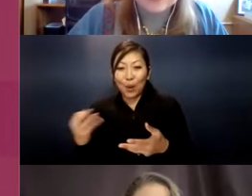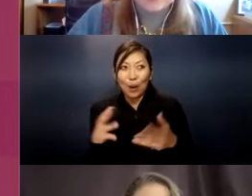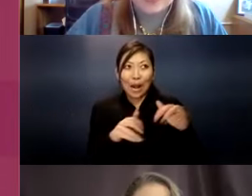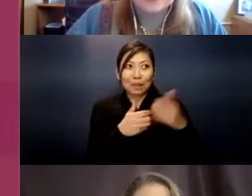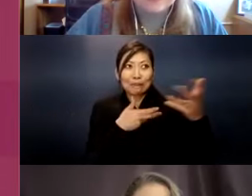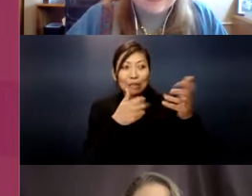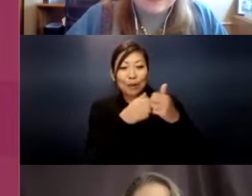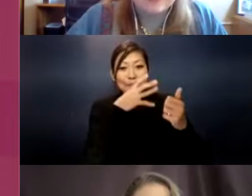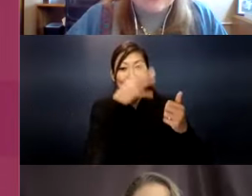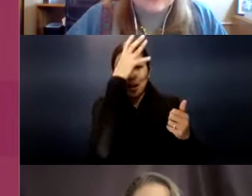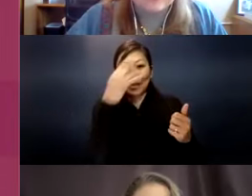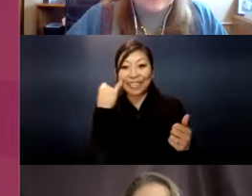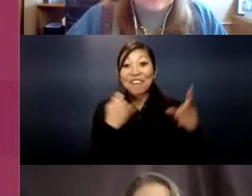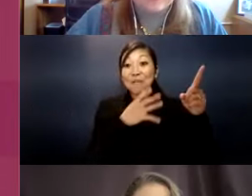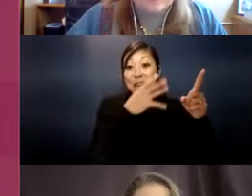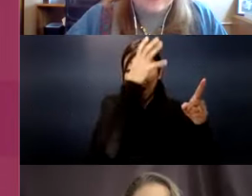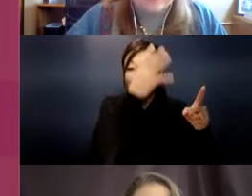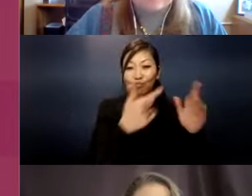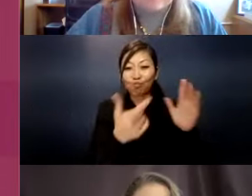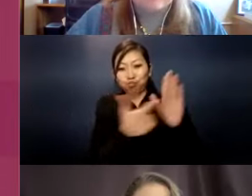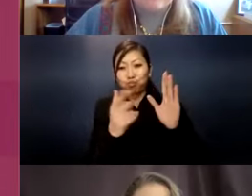That's a really hard question because